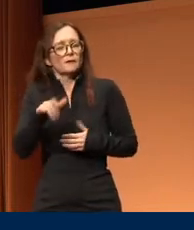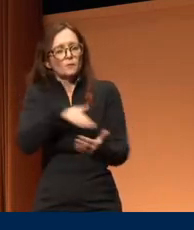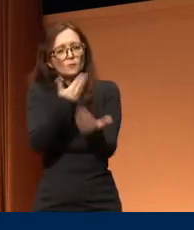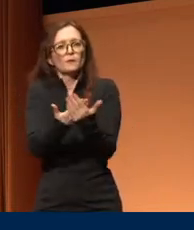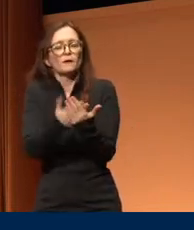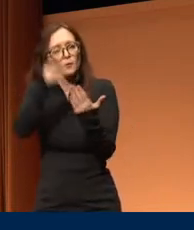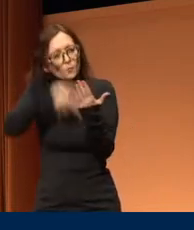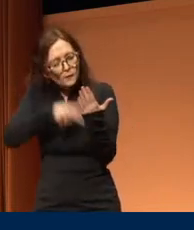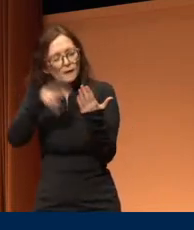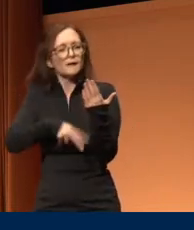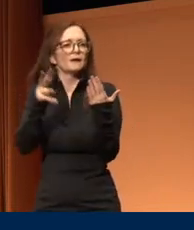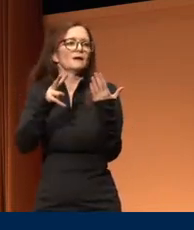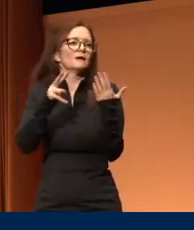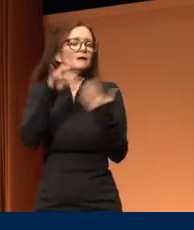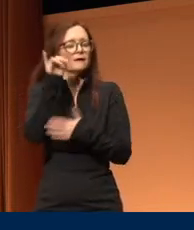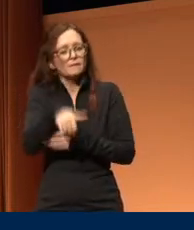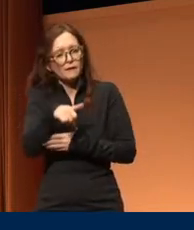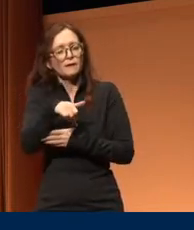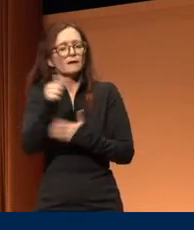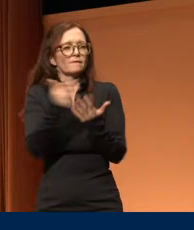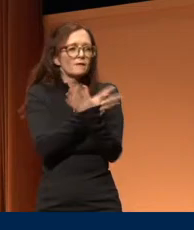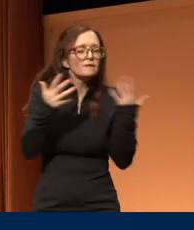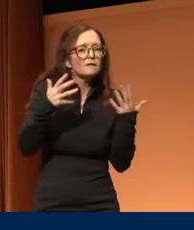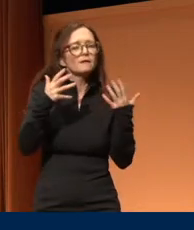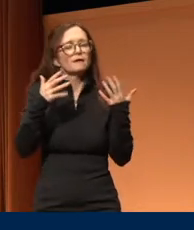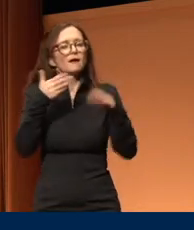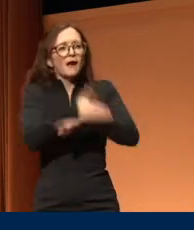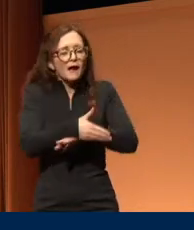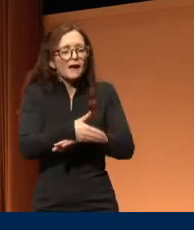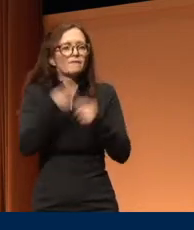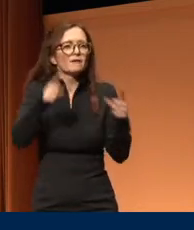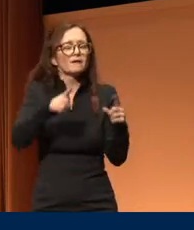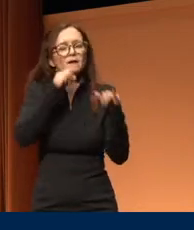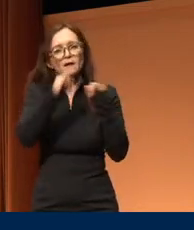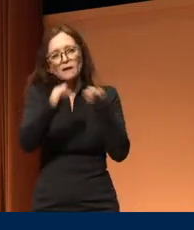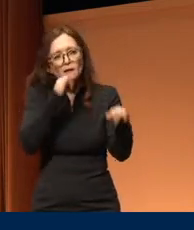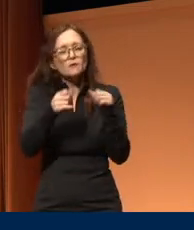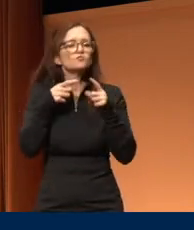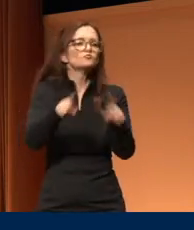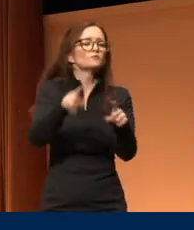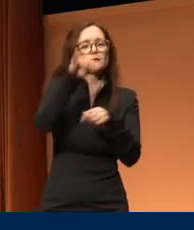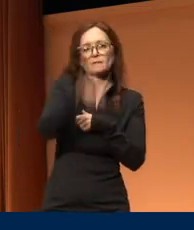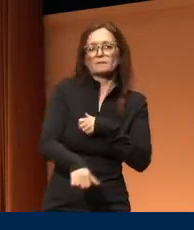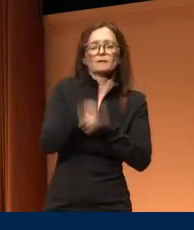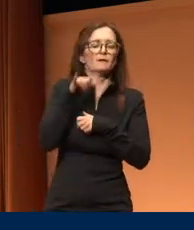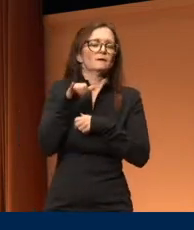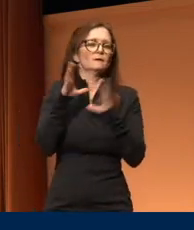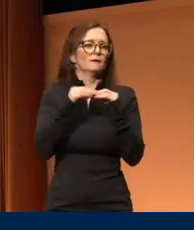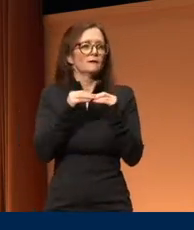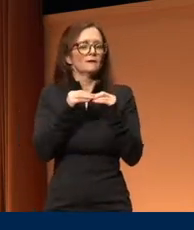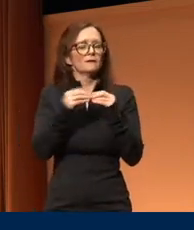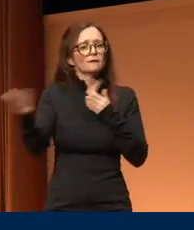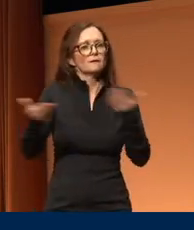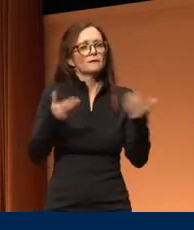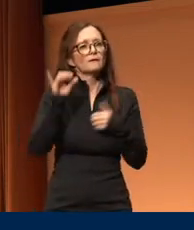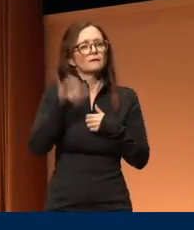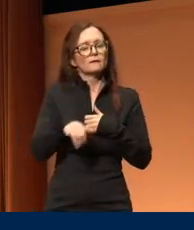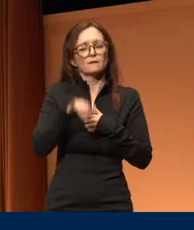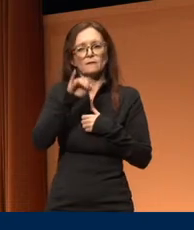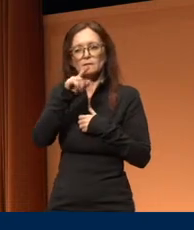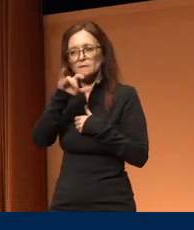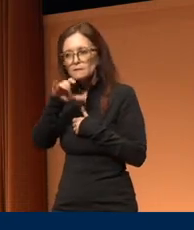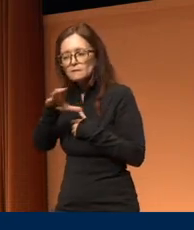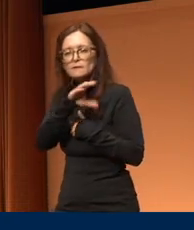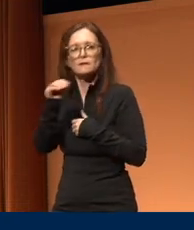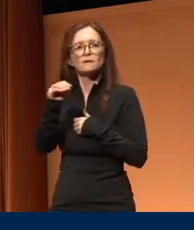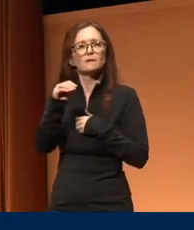reading about it or reconstructing deliberative processes after the fact through interviews, as I had done in the Icelandic, in the case of the Icelandic